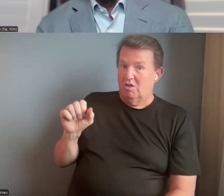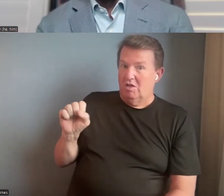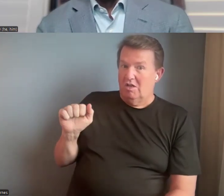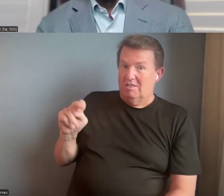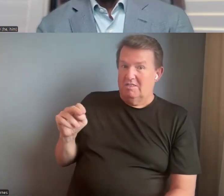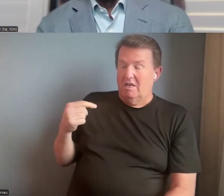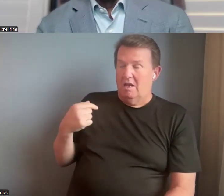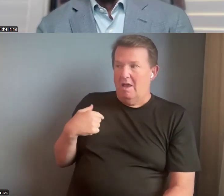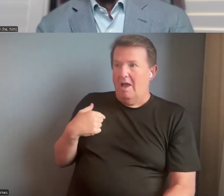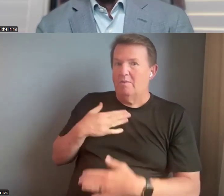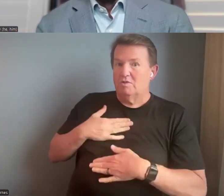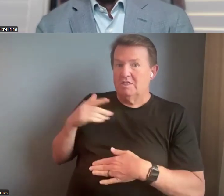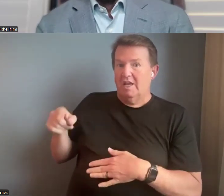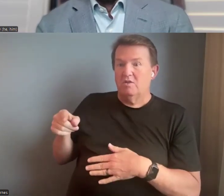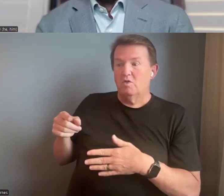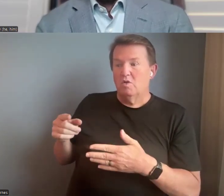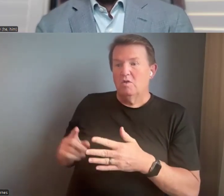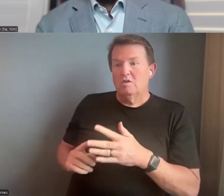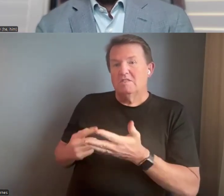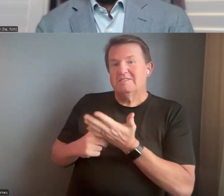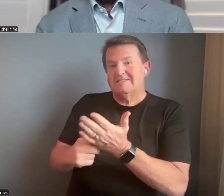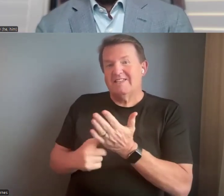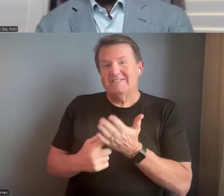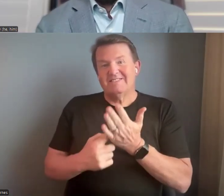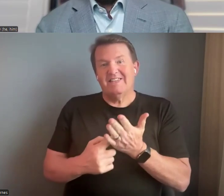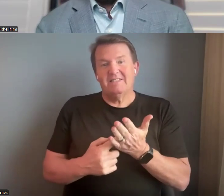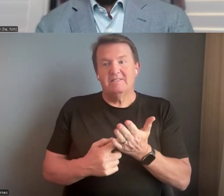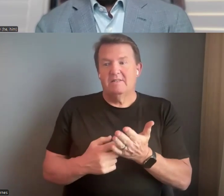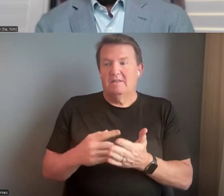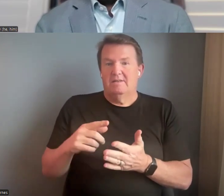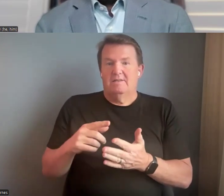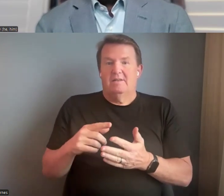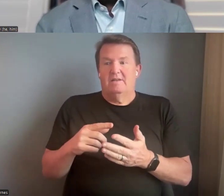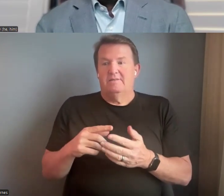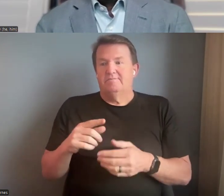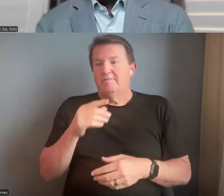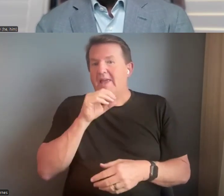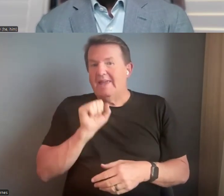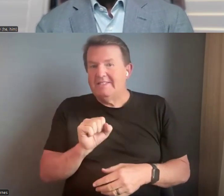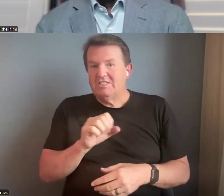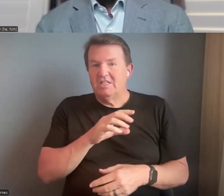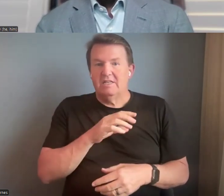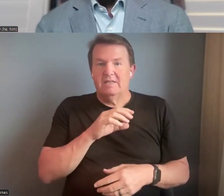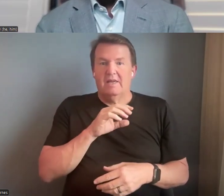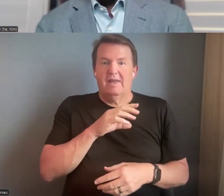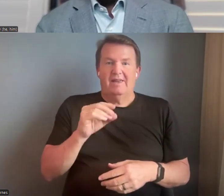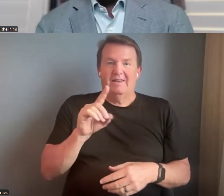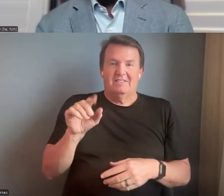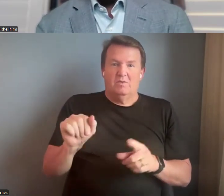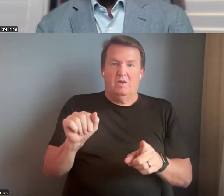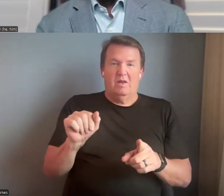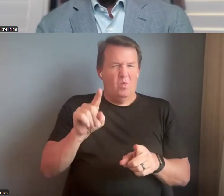your bringing up this issue of the alignment of aging and disability. One thing that has been also central to the Master Plan for Aging